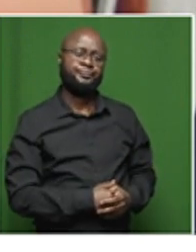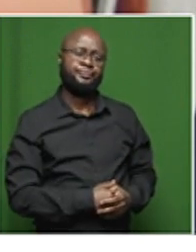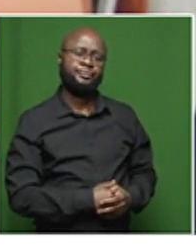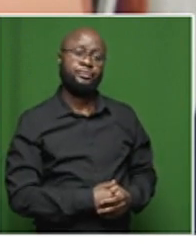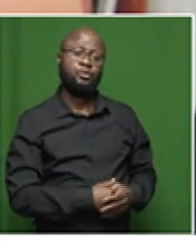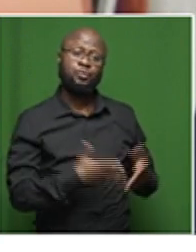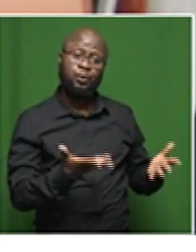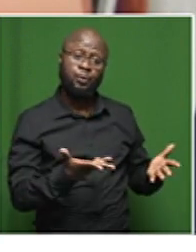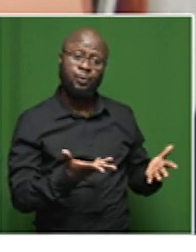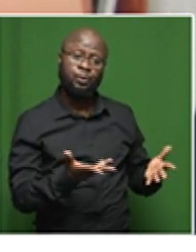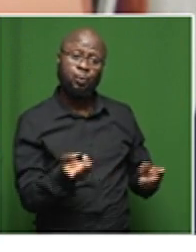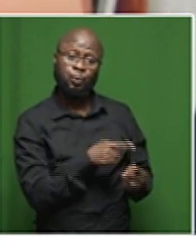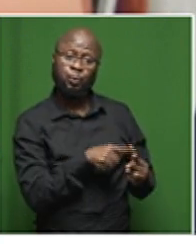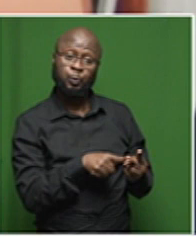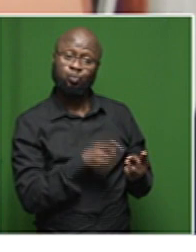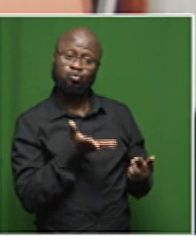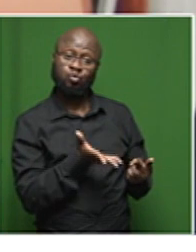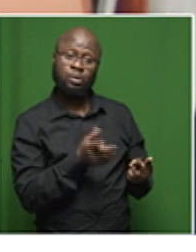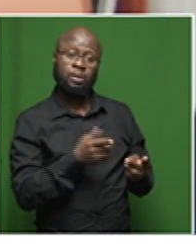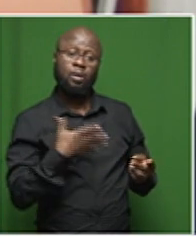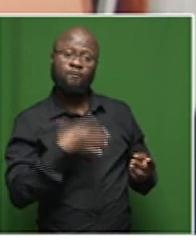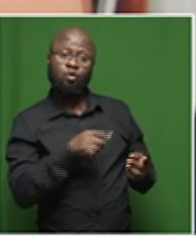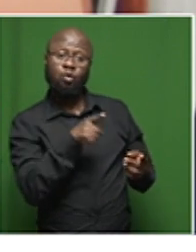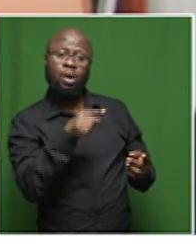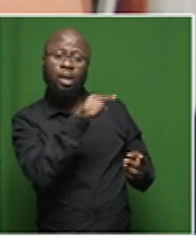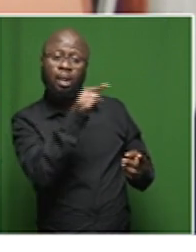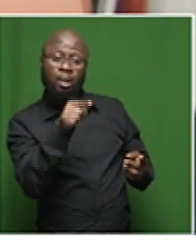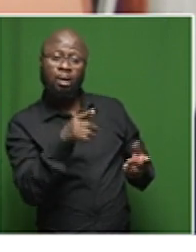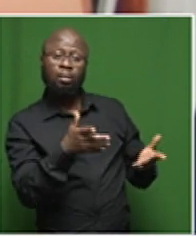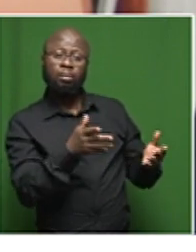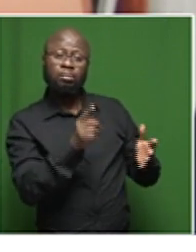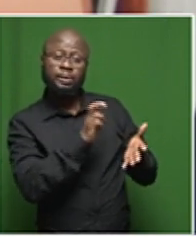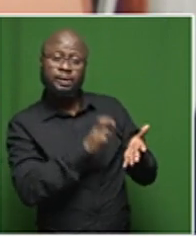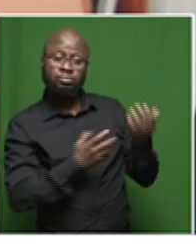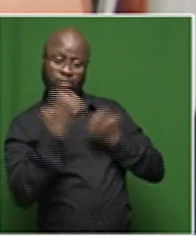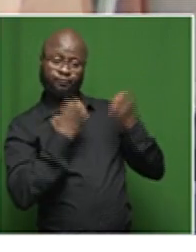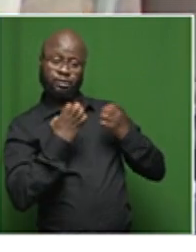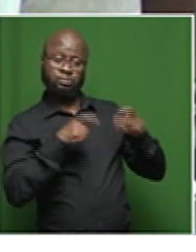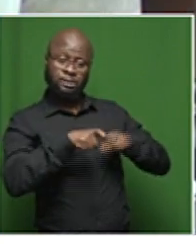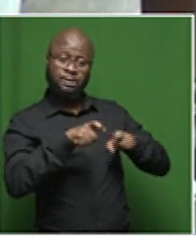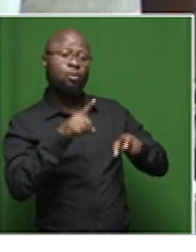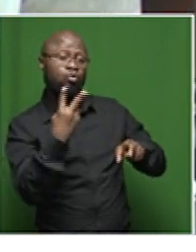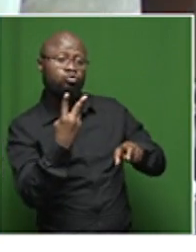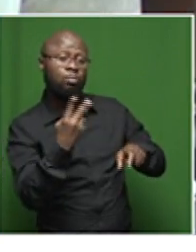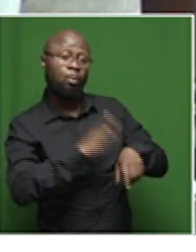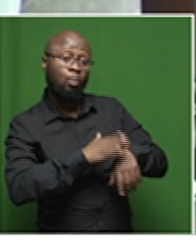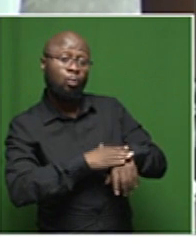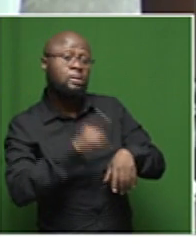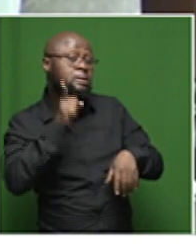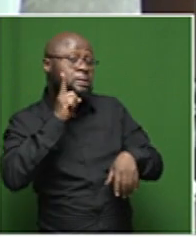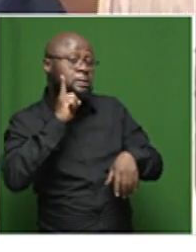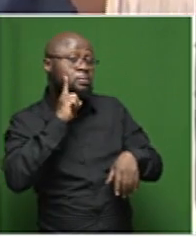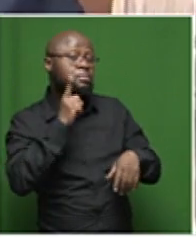chronic hypertension. But for SNAE in particular, she'll need to get assessed by especially an obstetrician, very, very